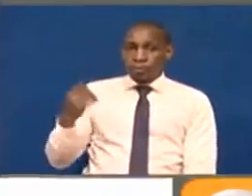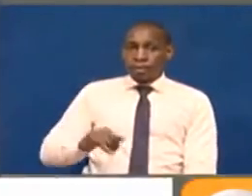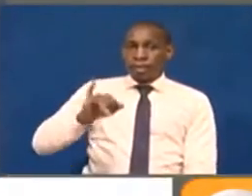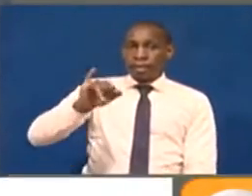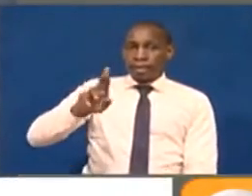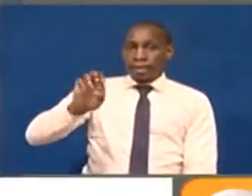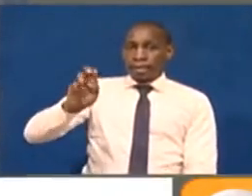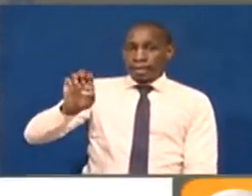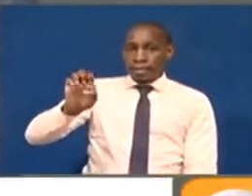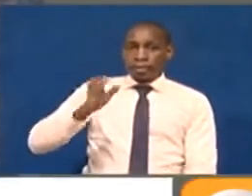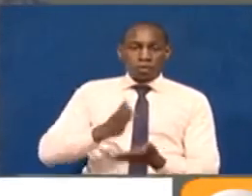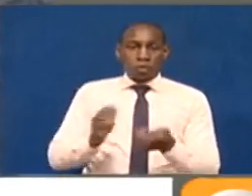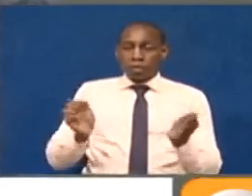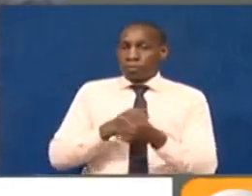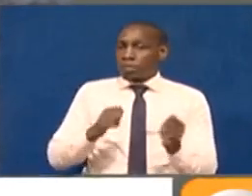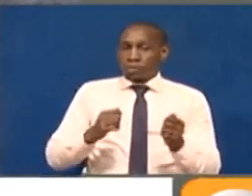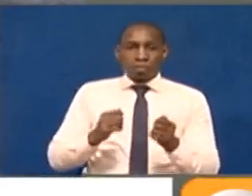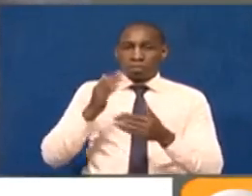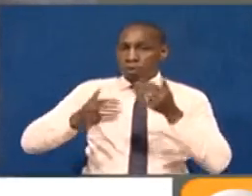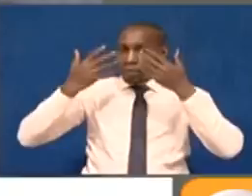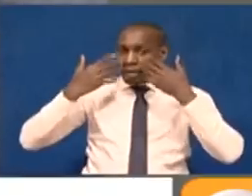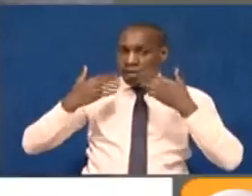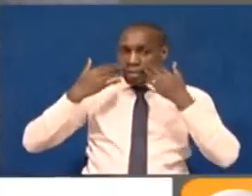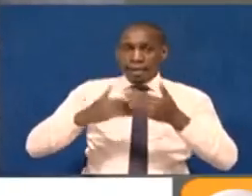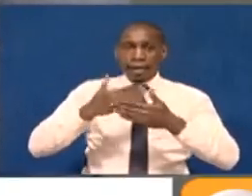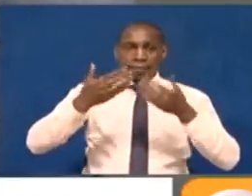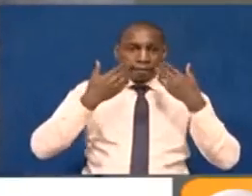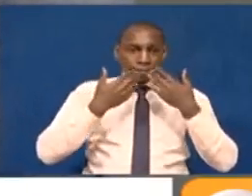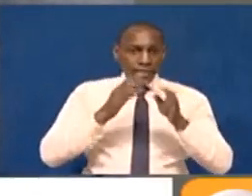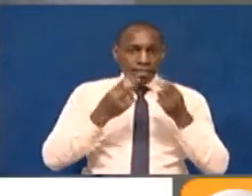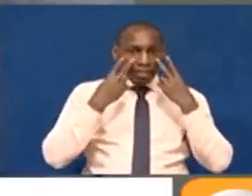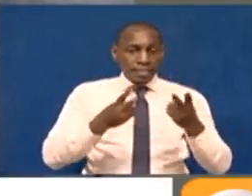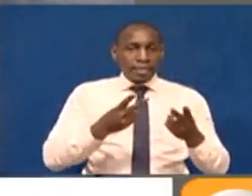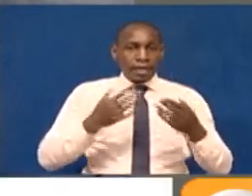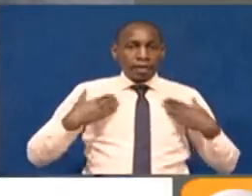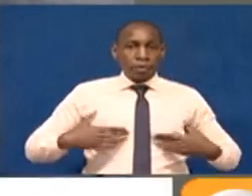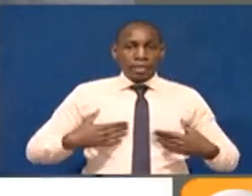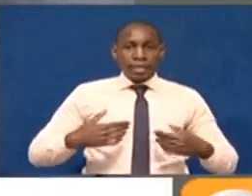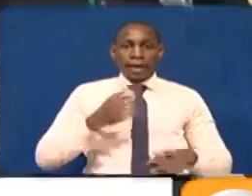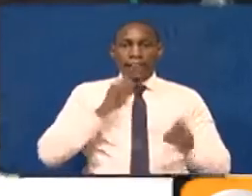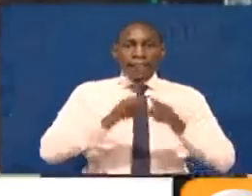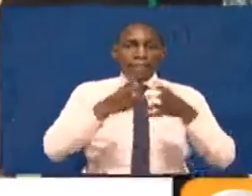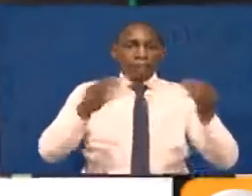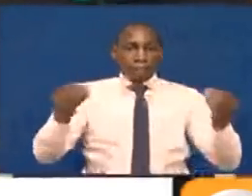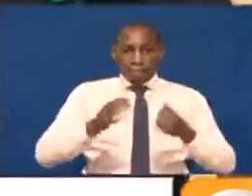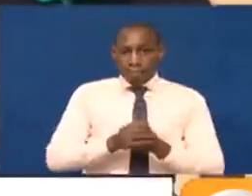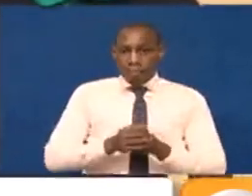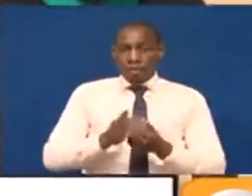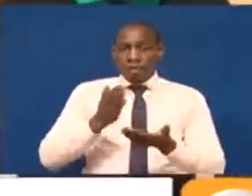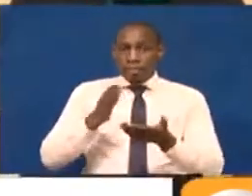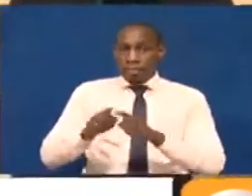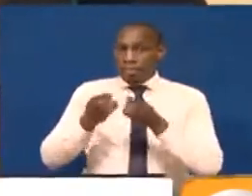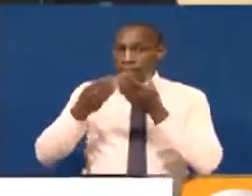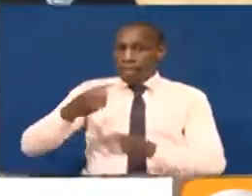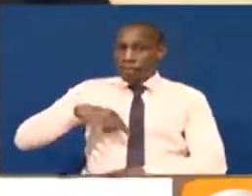Irene Wahito is inconsolable minutes after viewing the body of her missing brother Erastus Ndirangu. Wahito tells